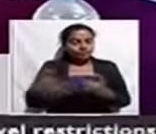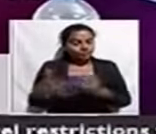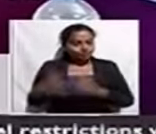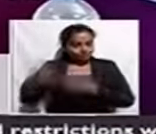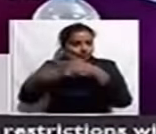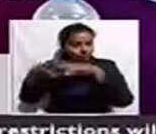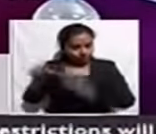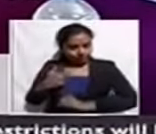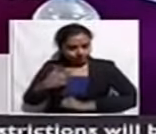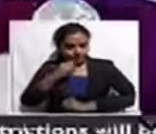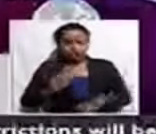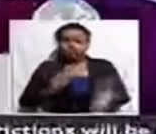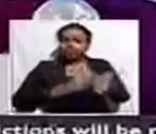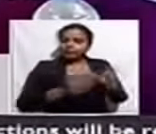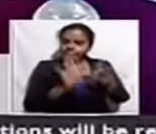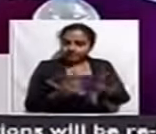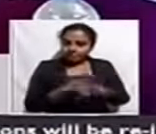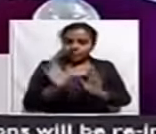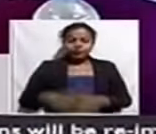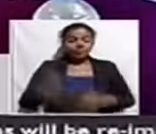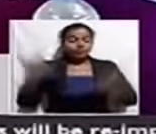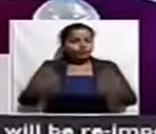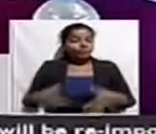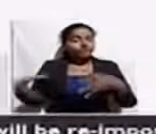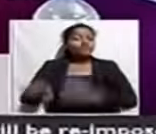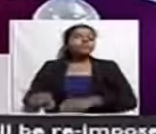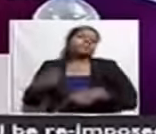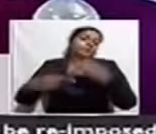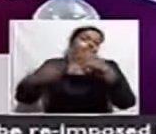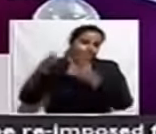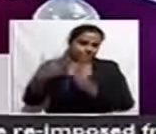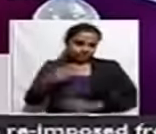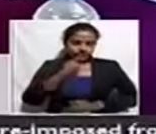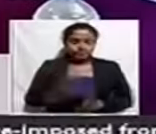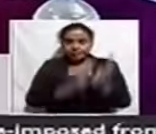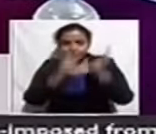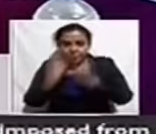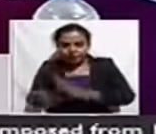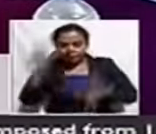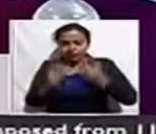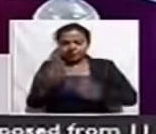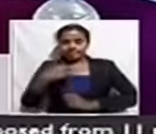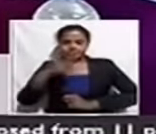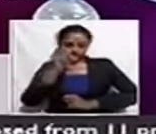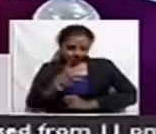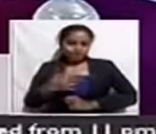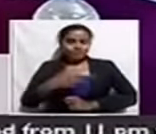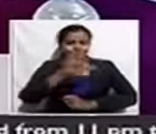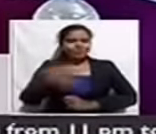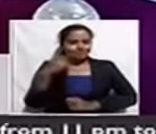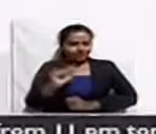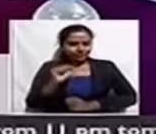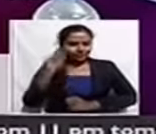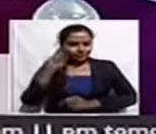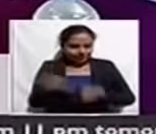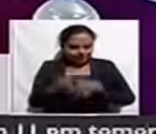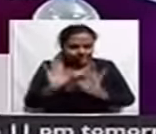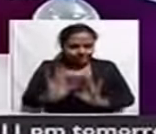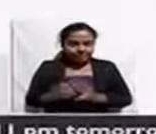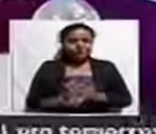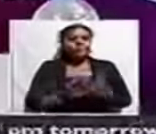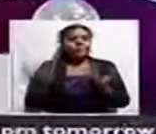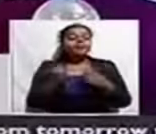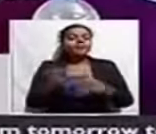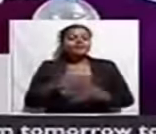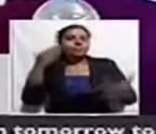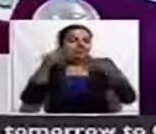is a Rajapaksa company. They are trying to hide this in the bill. Do you know why? This is where the demand is. This is where the